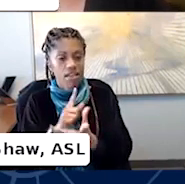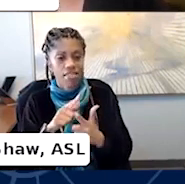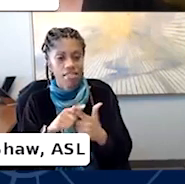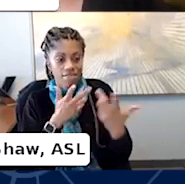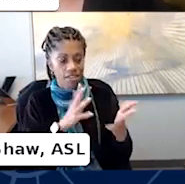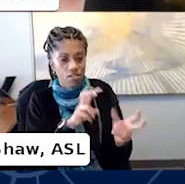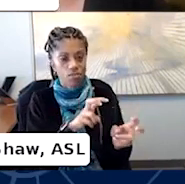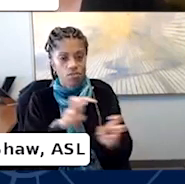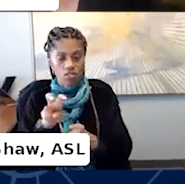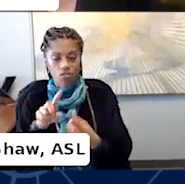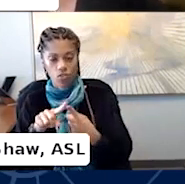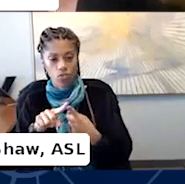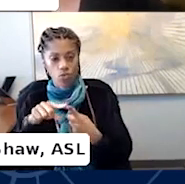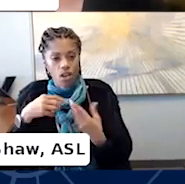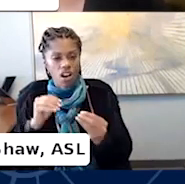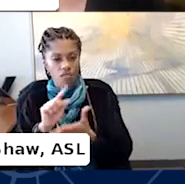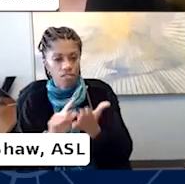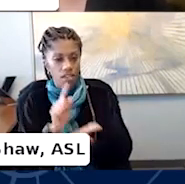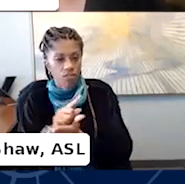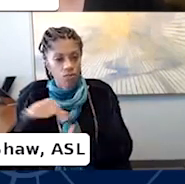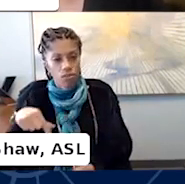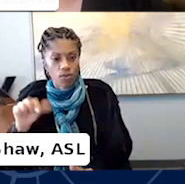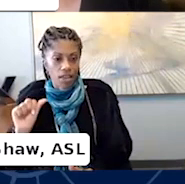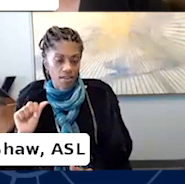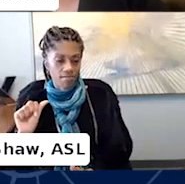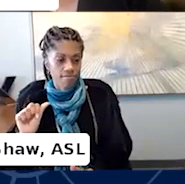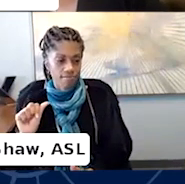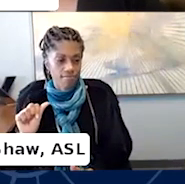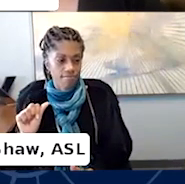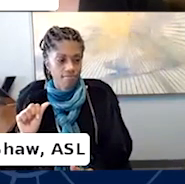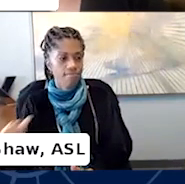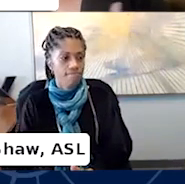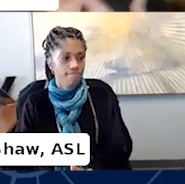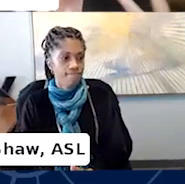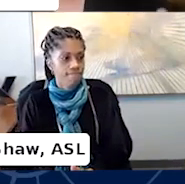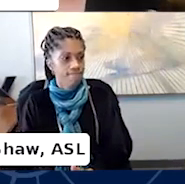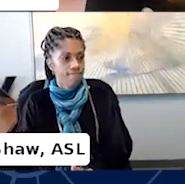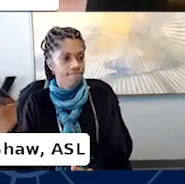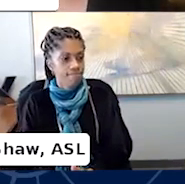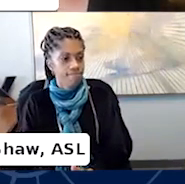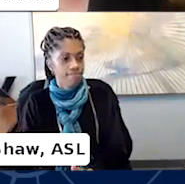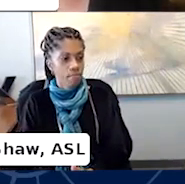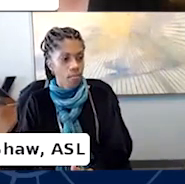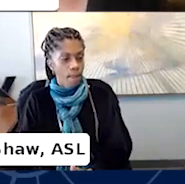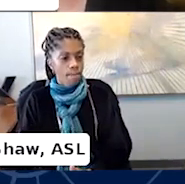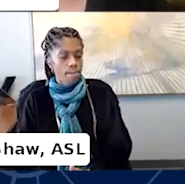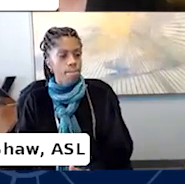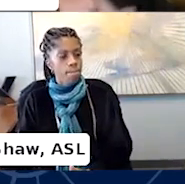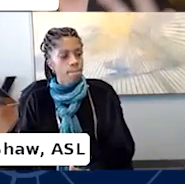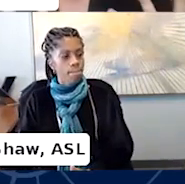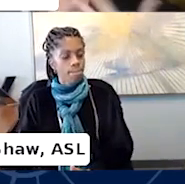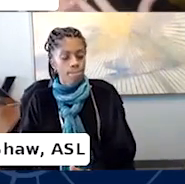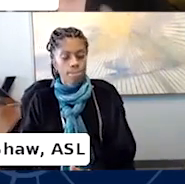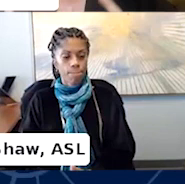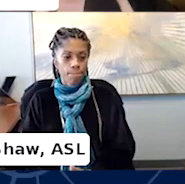bit of time after for some office hours for those who can connect in a new Zoom after that. And what we will walk through today,